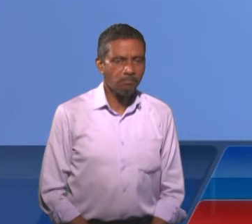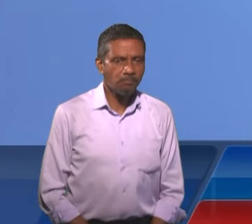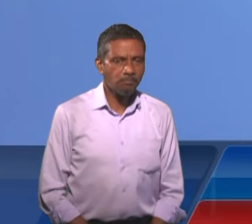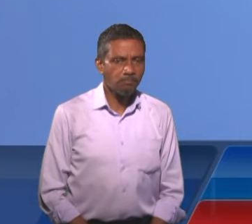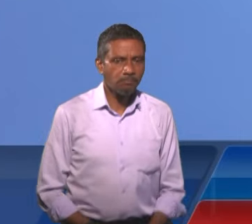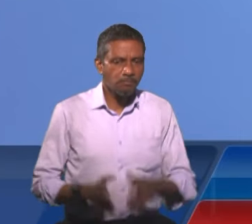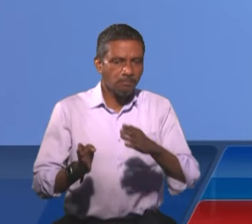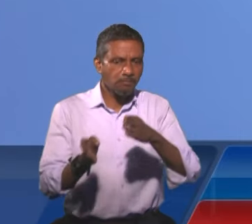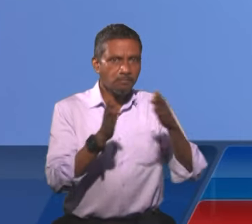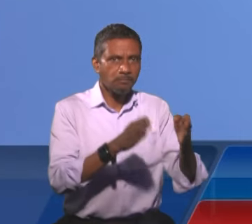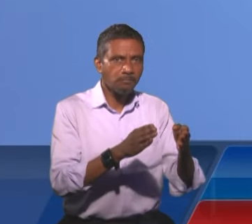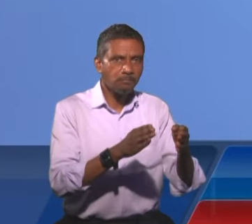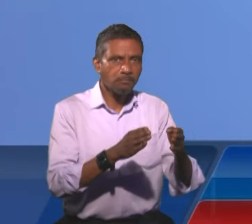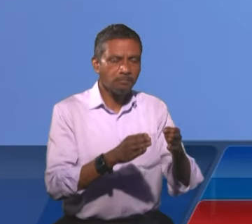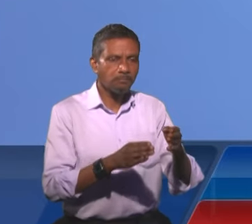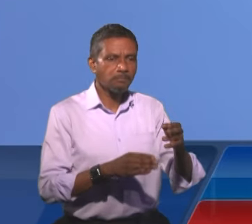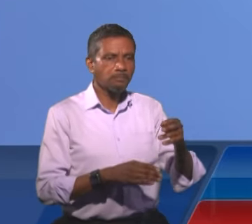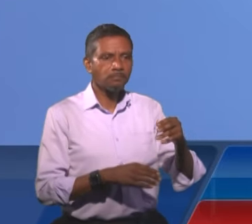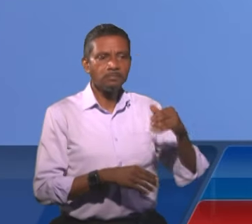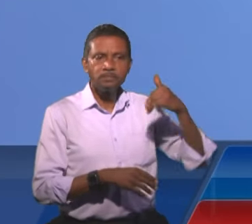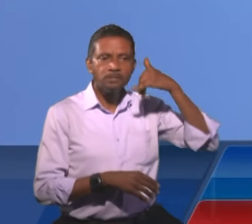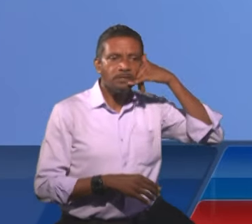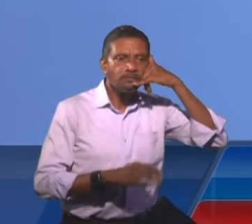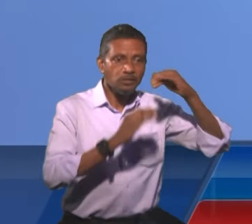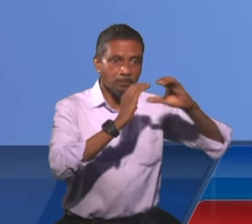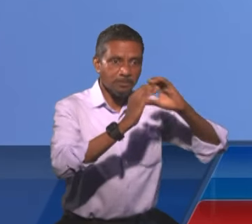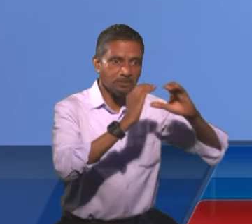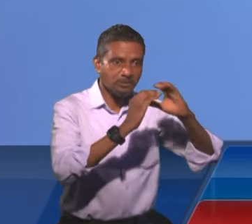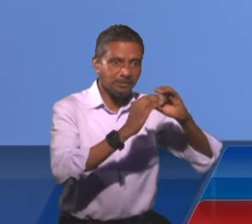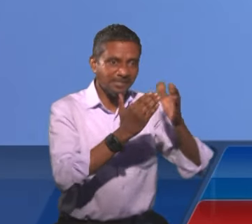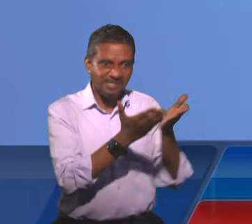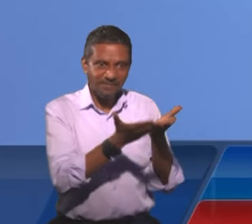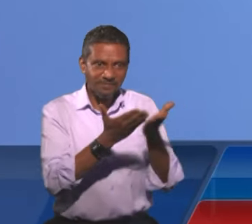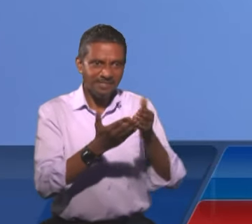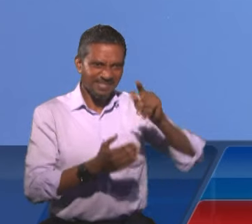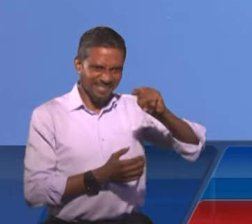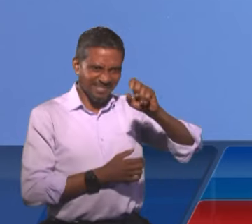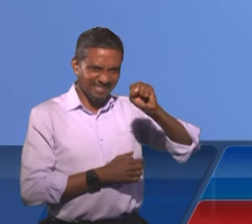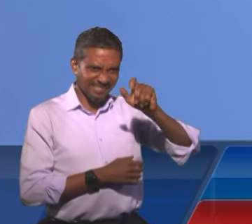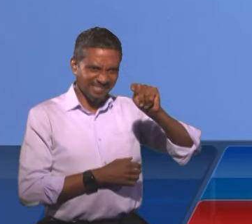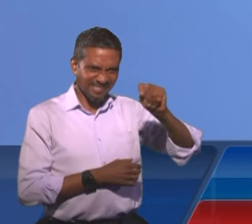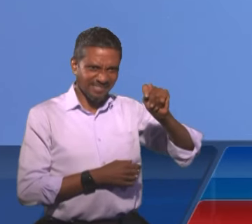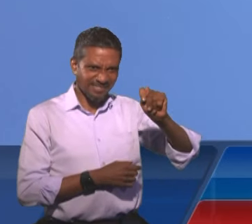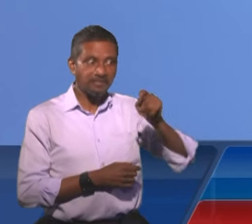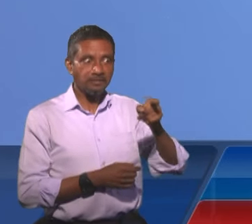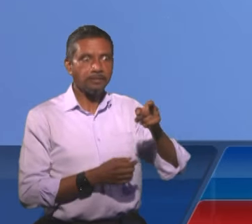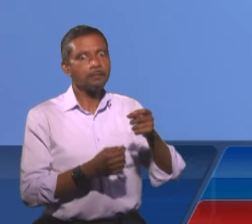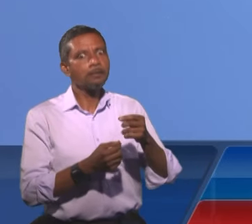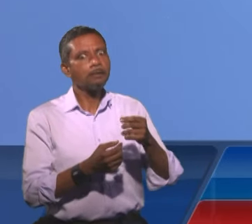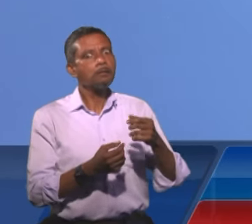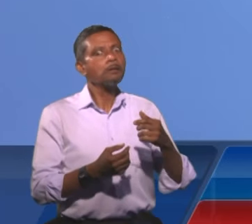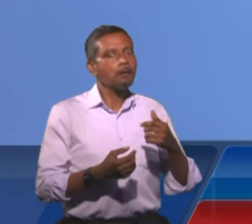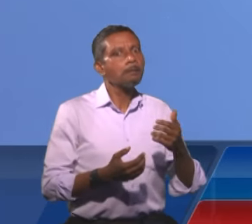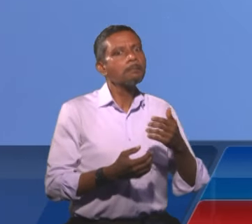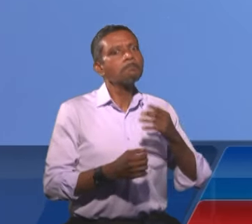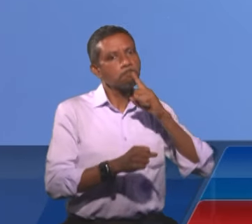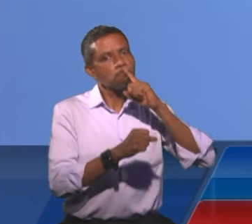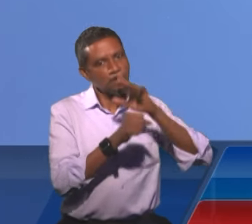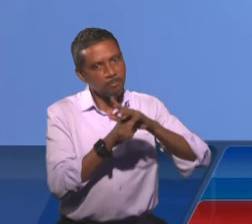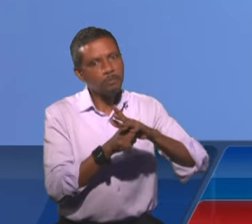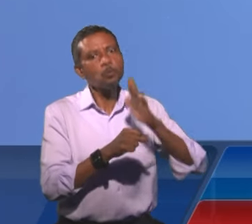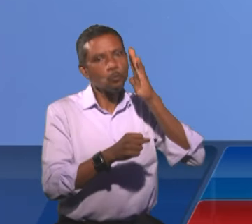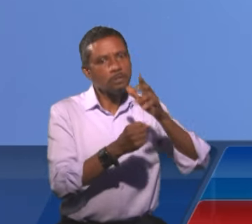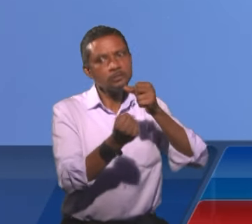The Telecommunications Services of Trinidad and Tobago, TSTT, has already pledged their support to providing resources needed for Tobago's designers